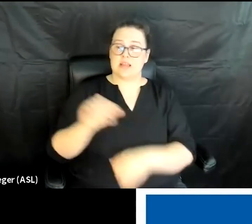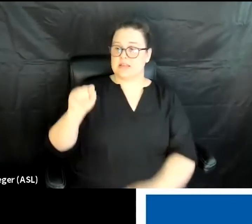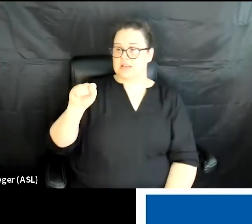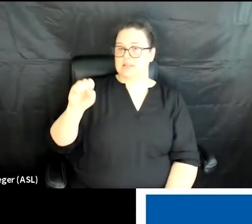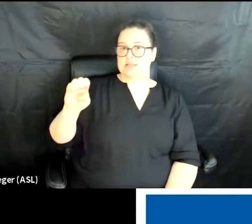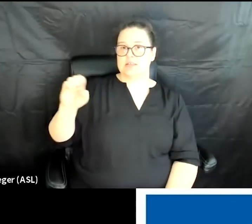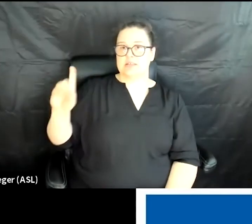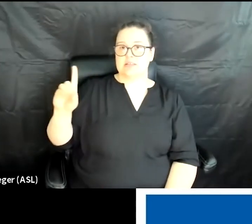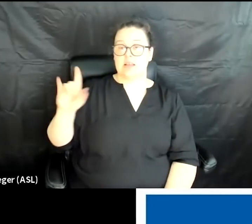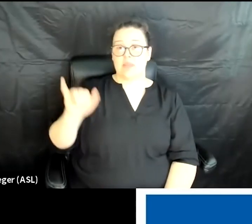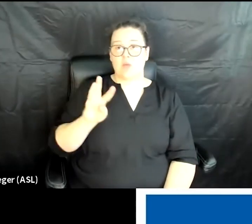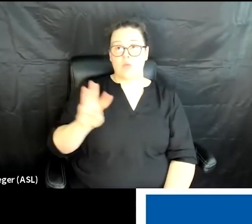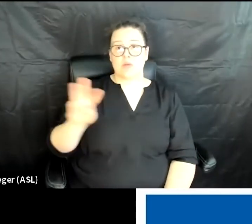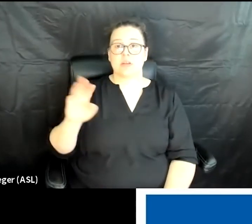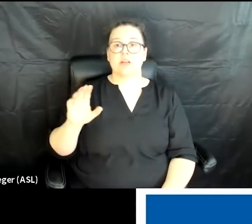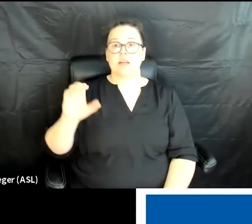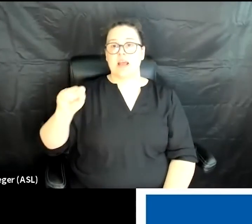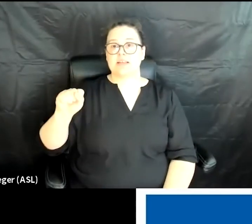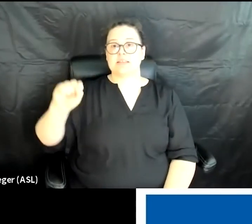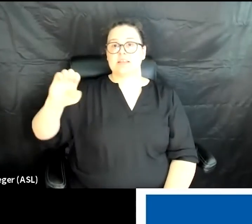can go to the SEED website. It's capital